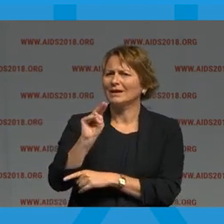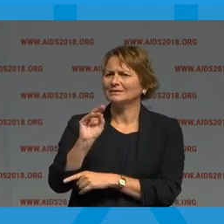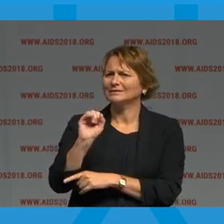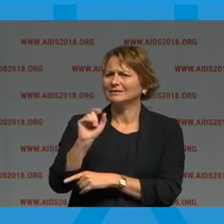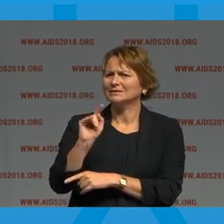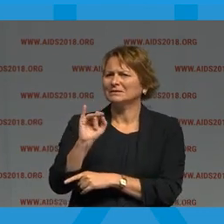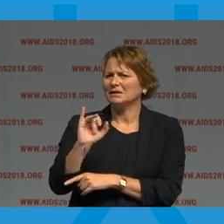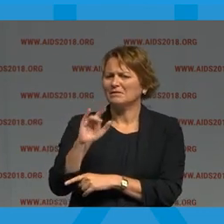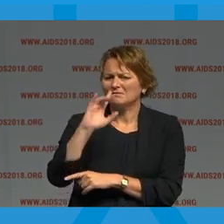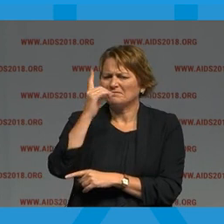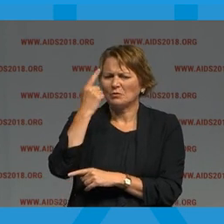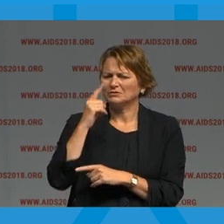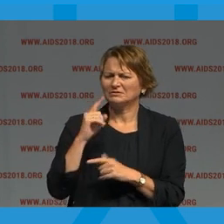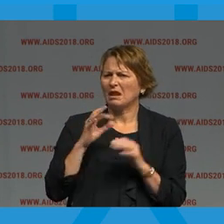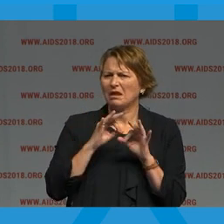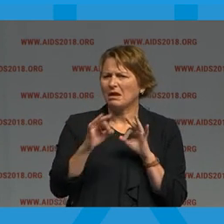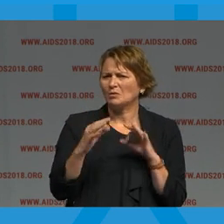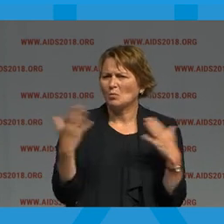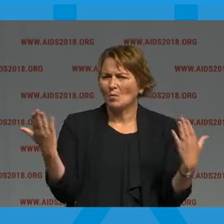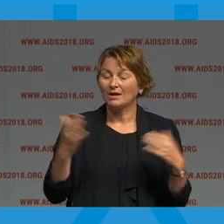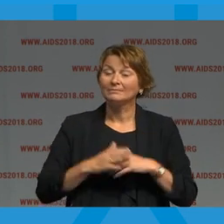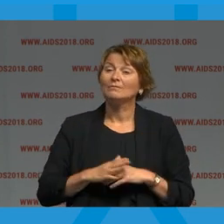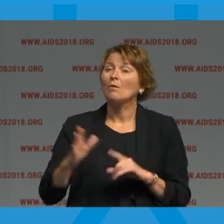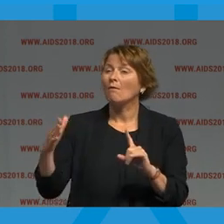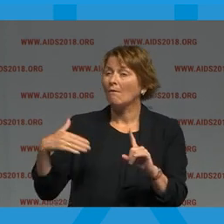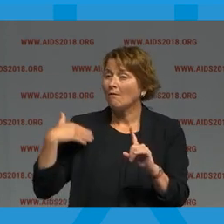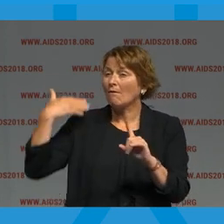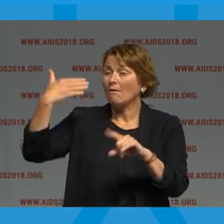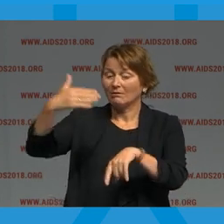remember, efavirenz was for a long time the